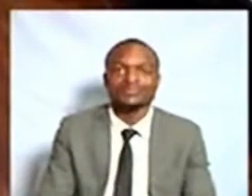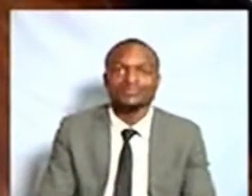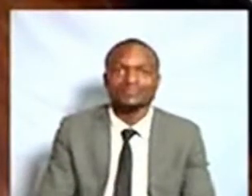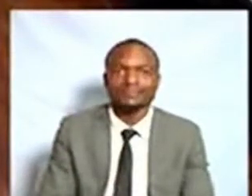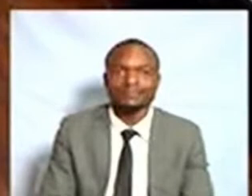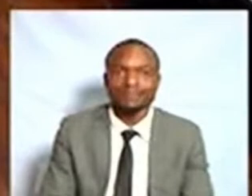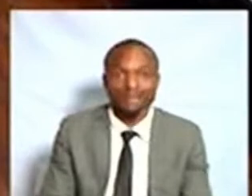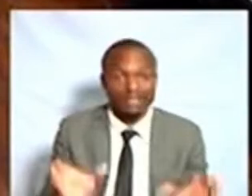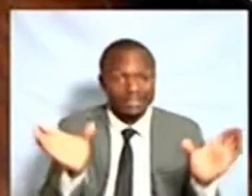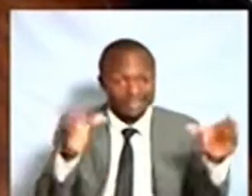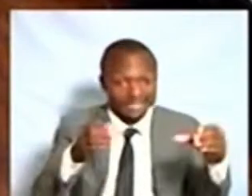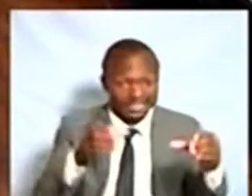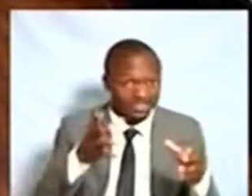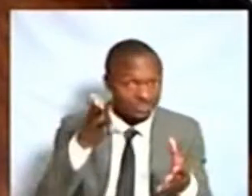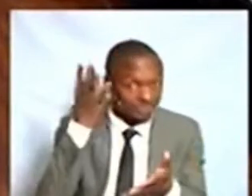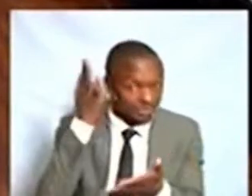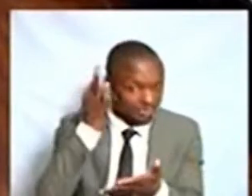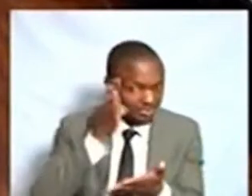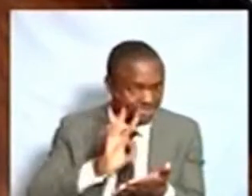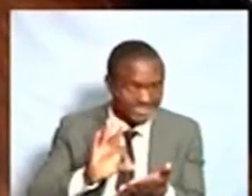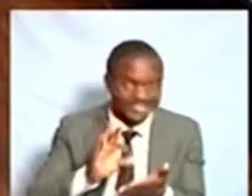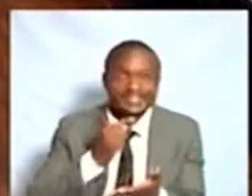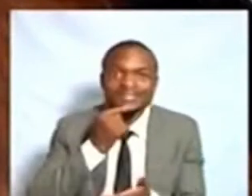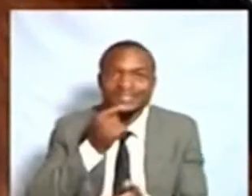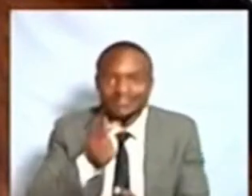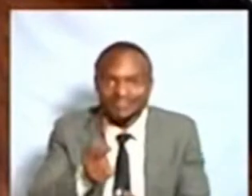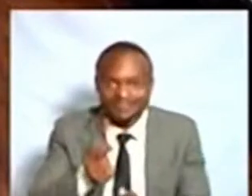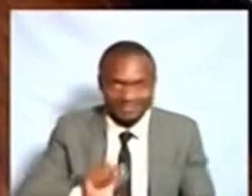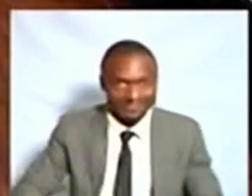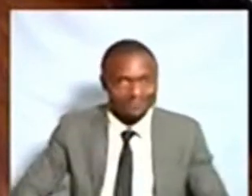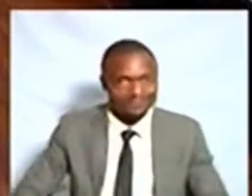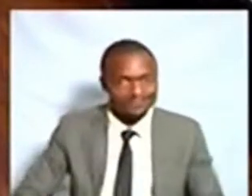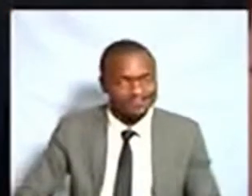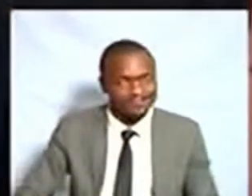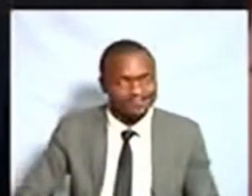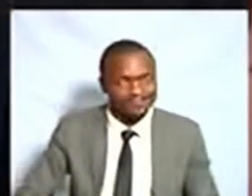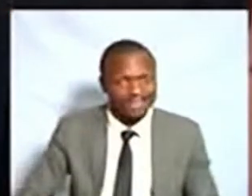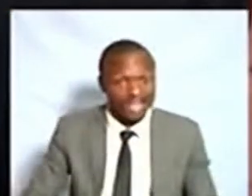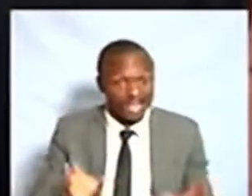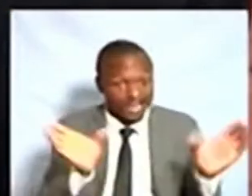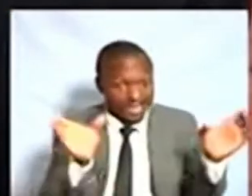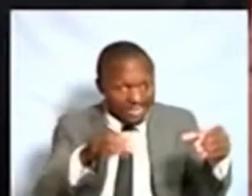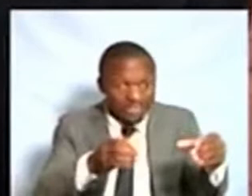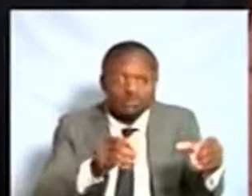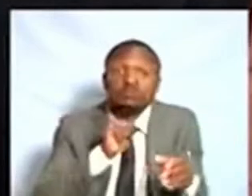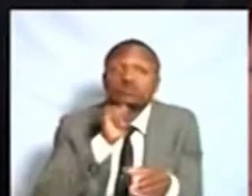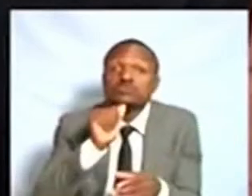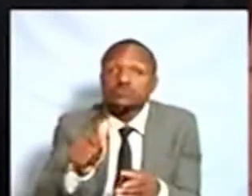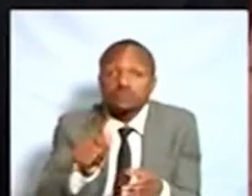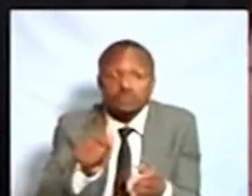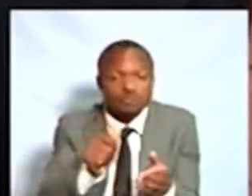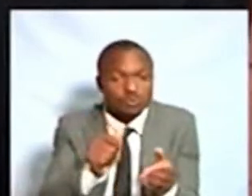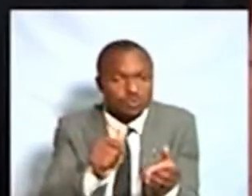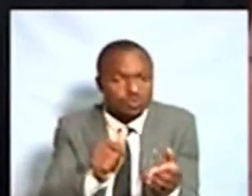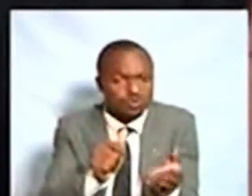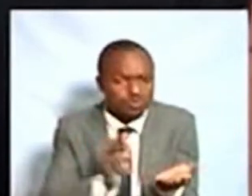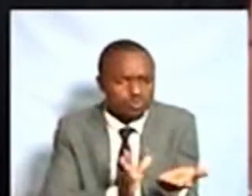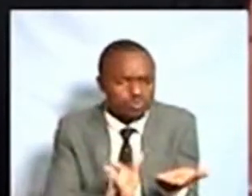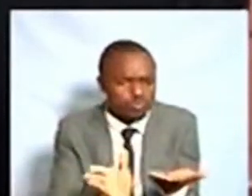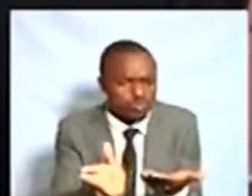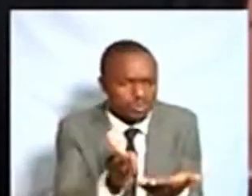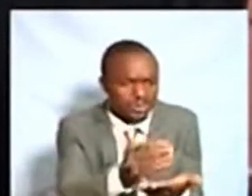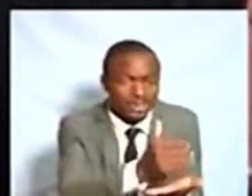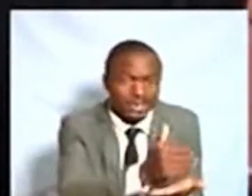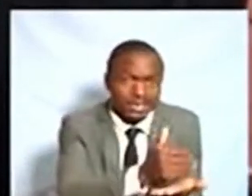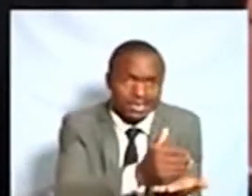the Council Secretary has stated to say the Council had not collected revenue